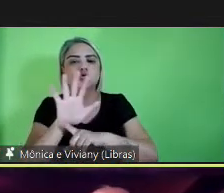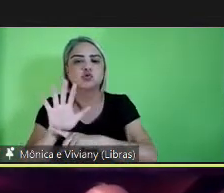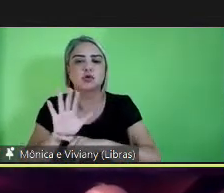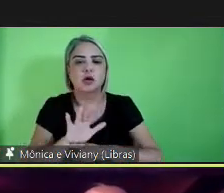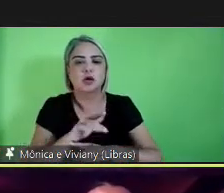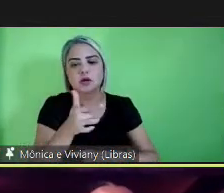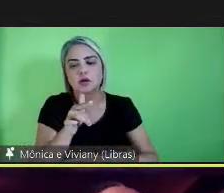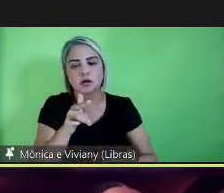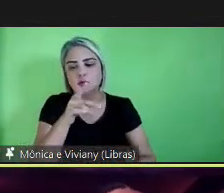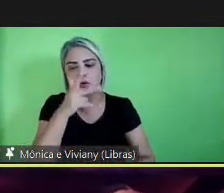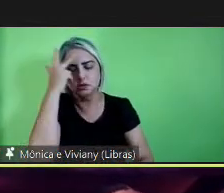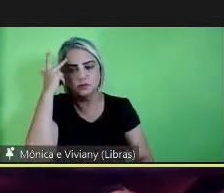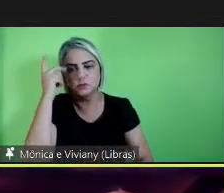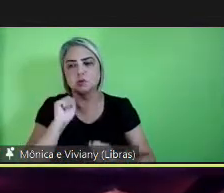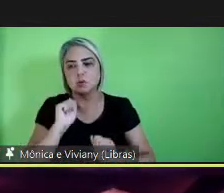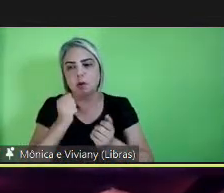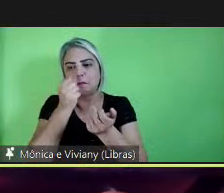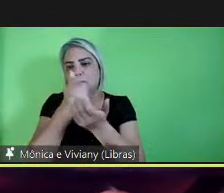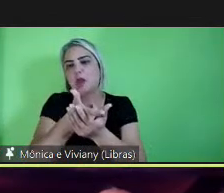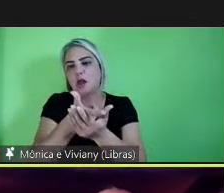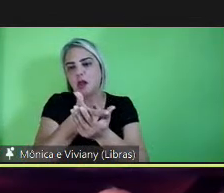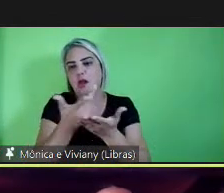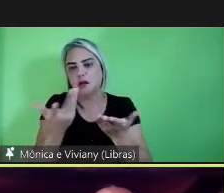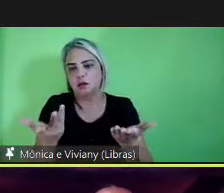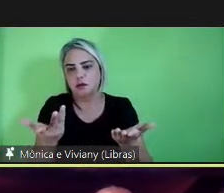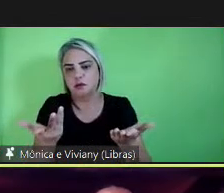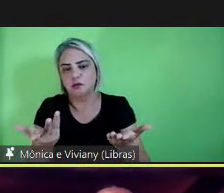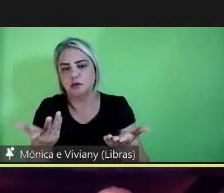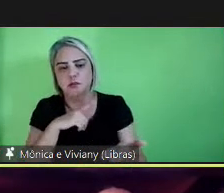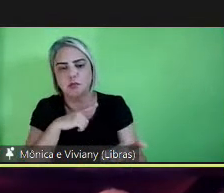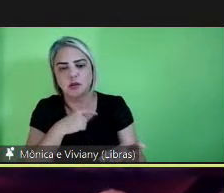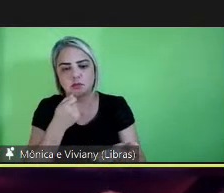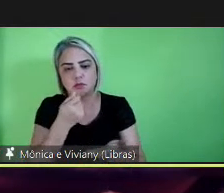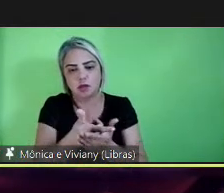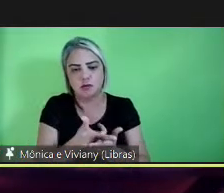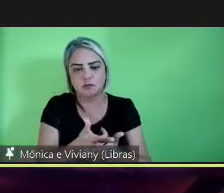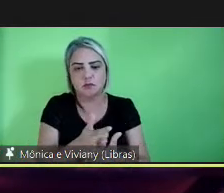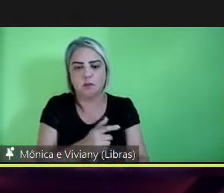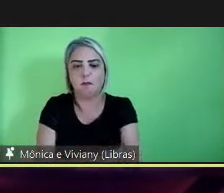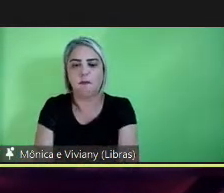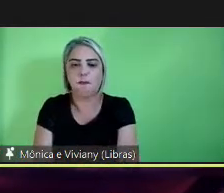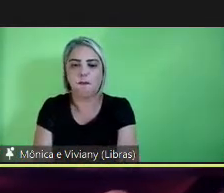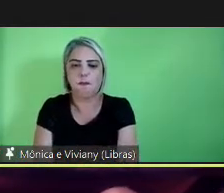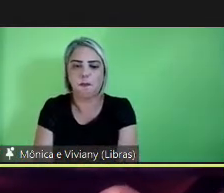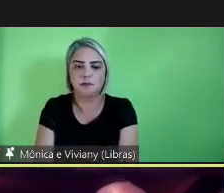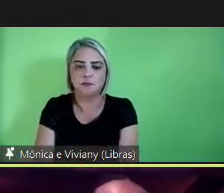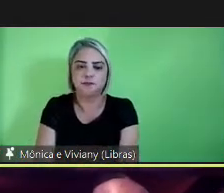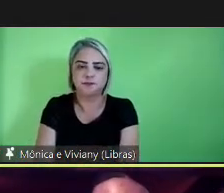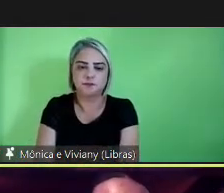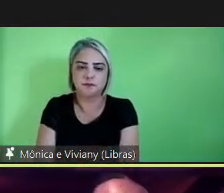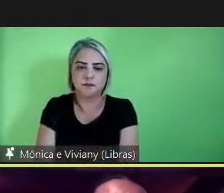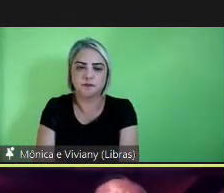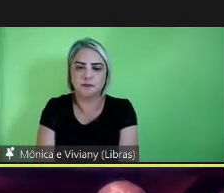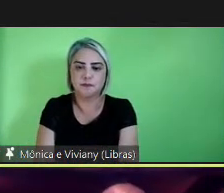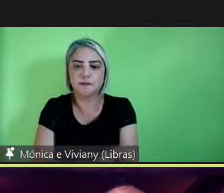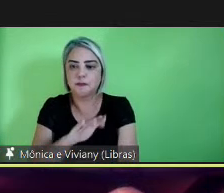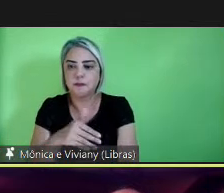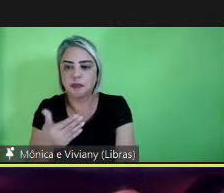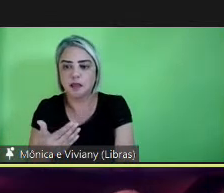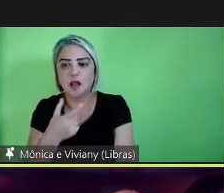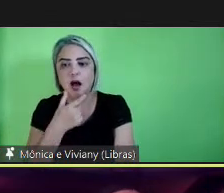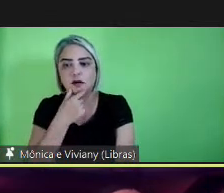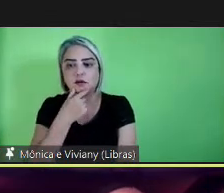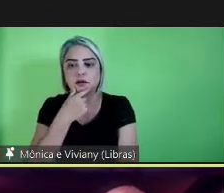all participants will want it either. So we address that also. So in the UK, we start